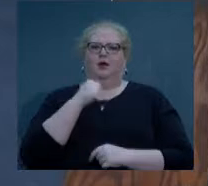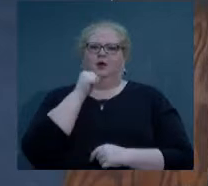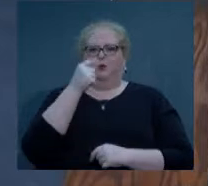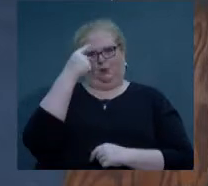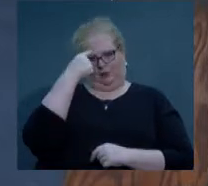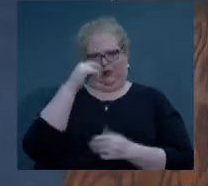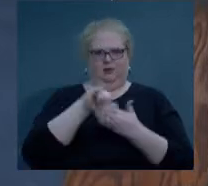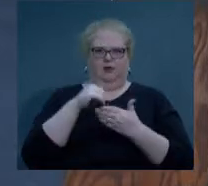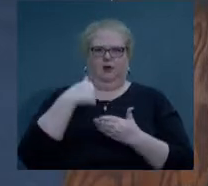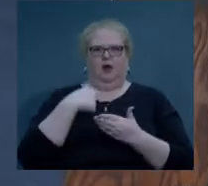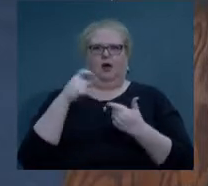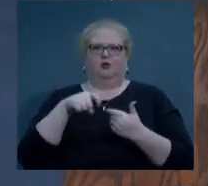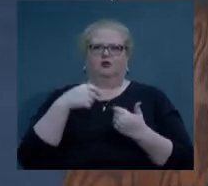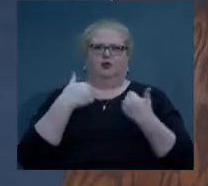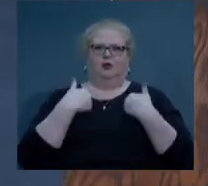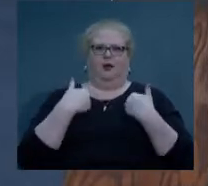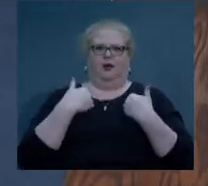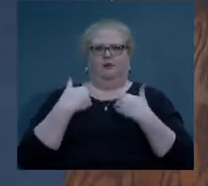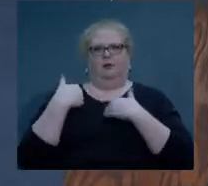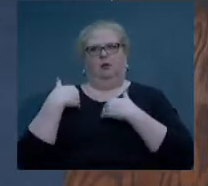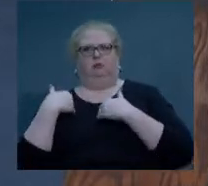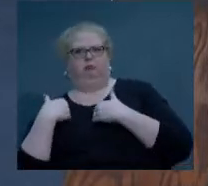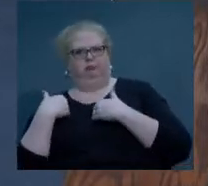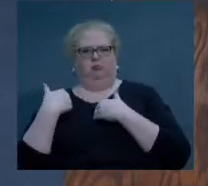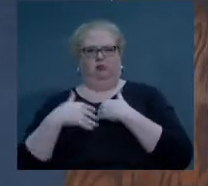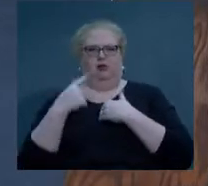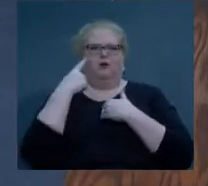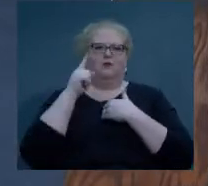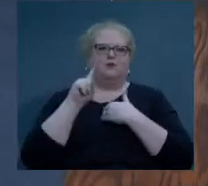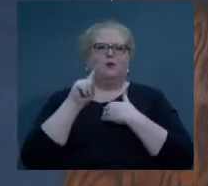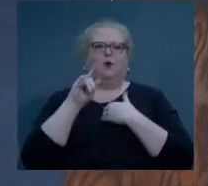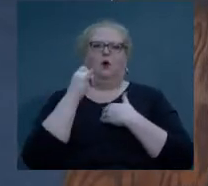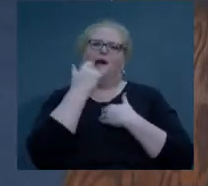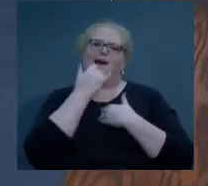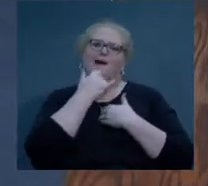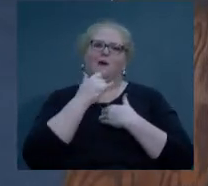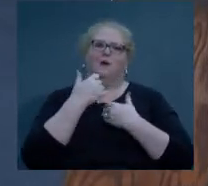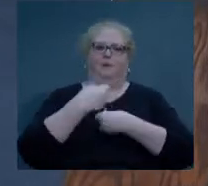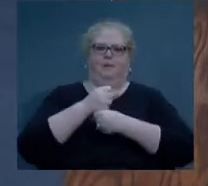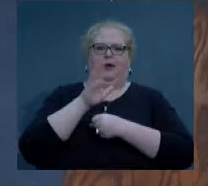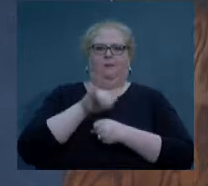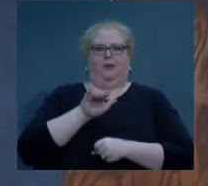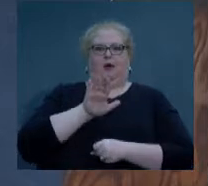bear the burden of responsibility for an error that may have been made by her surveyor.